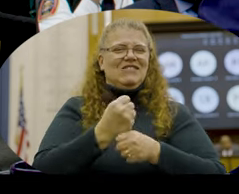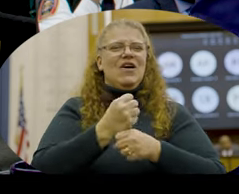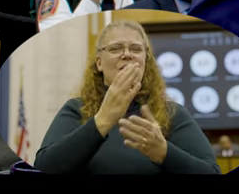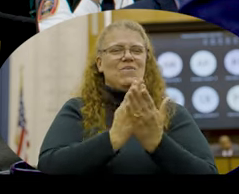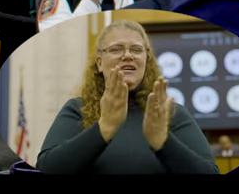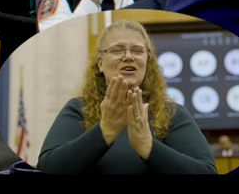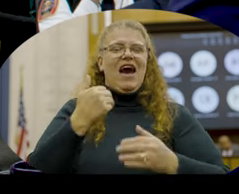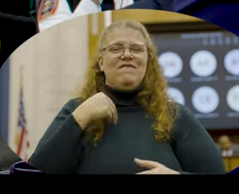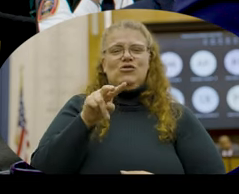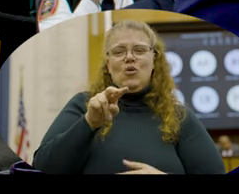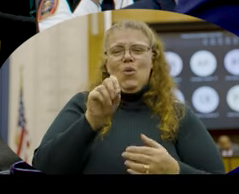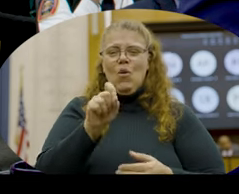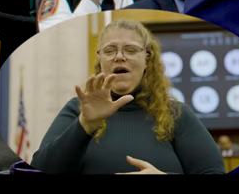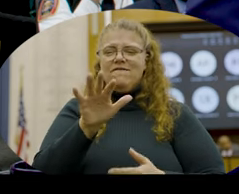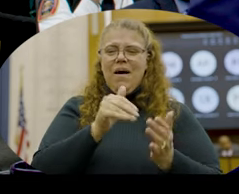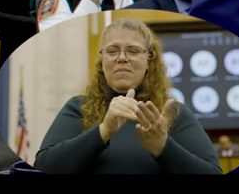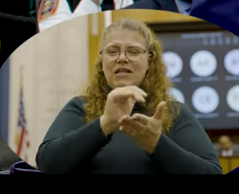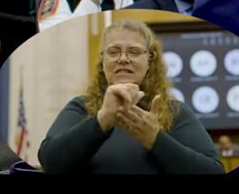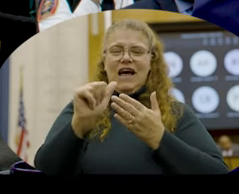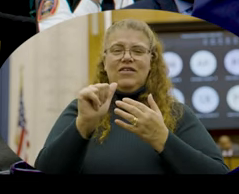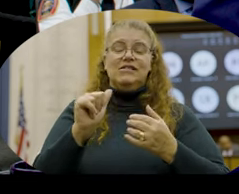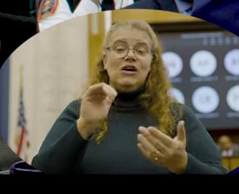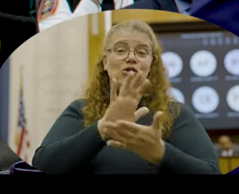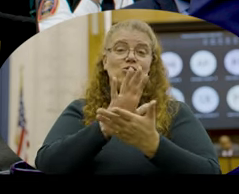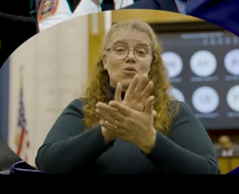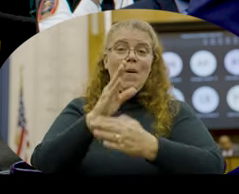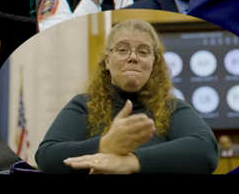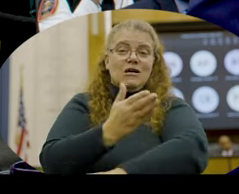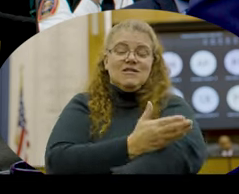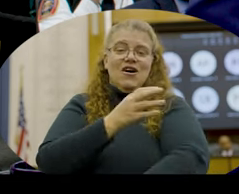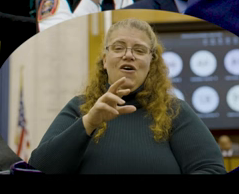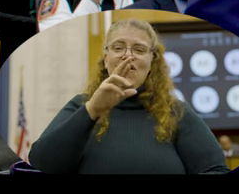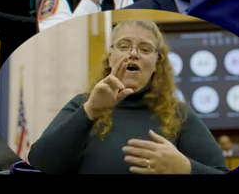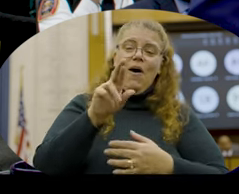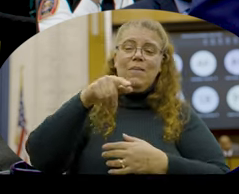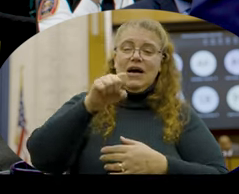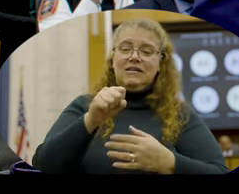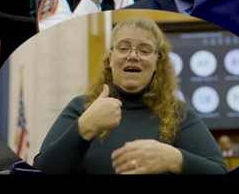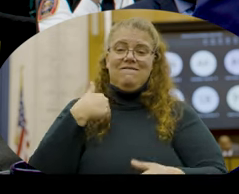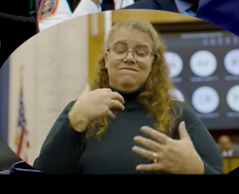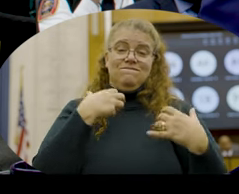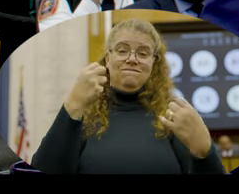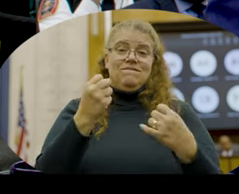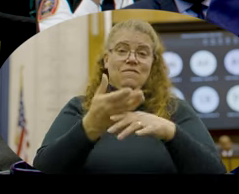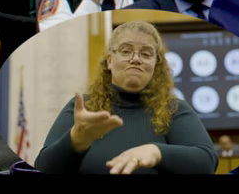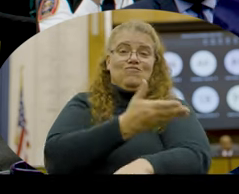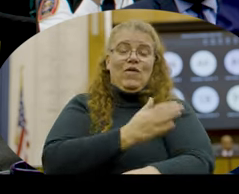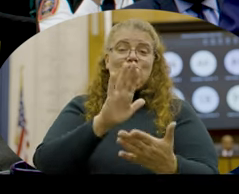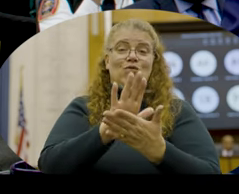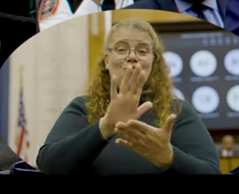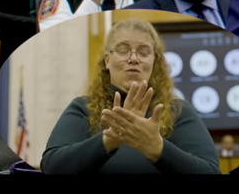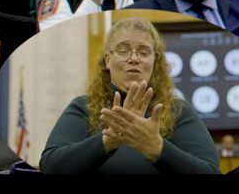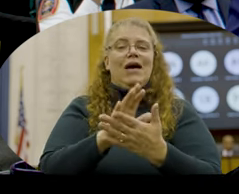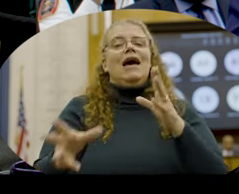be remiss if I did not take this opportunity to stand up for the parents who have a child struggling with